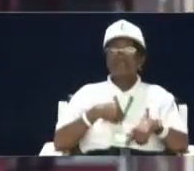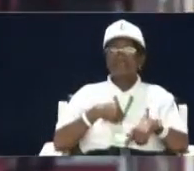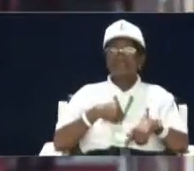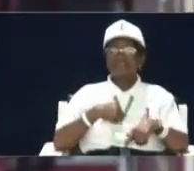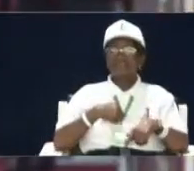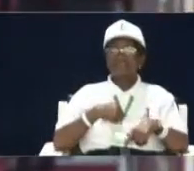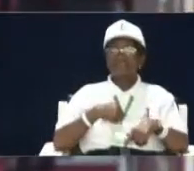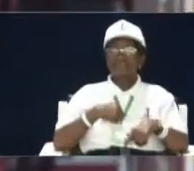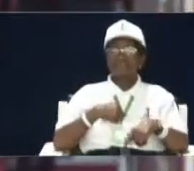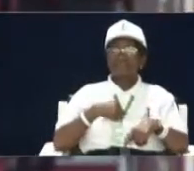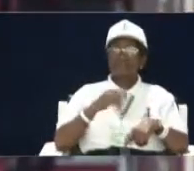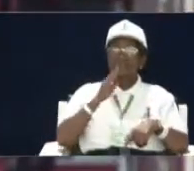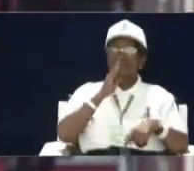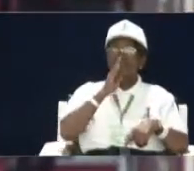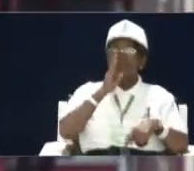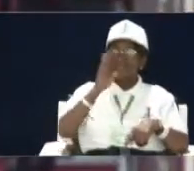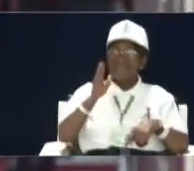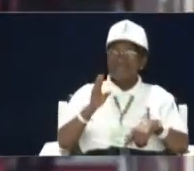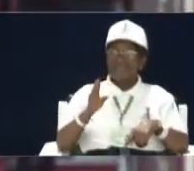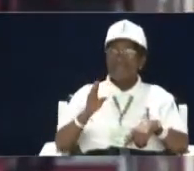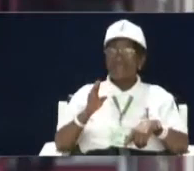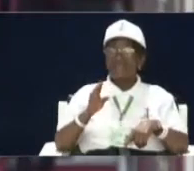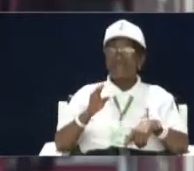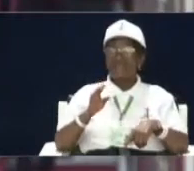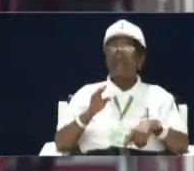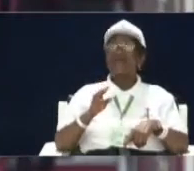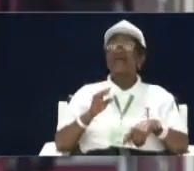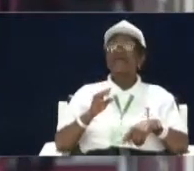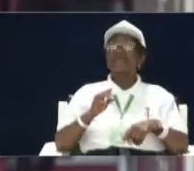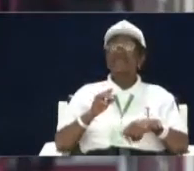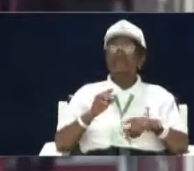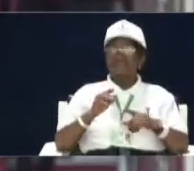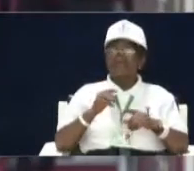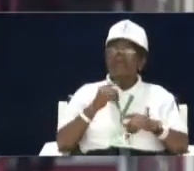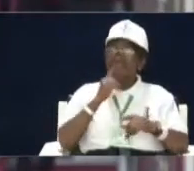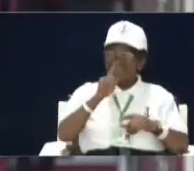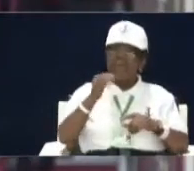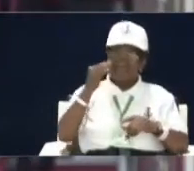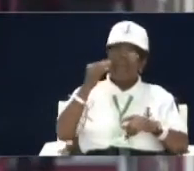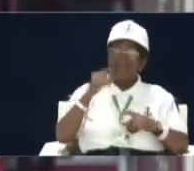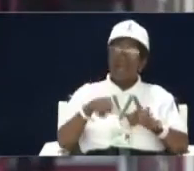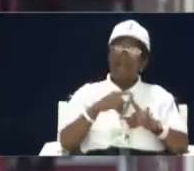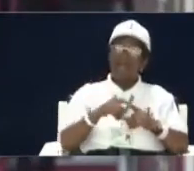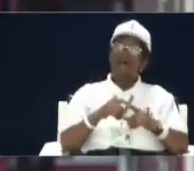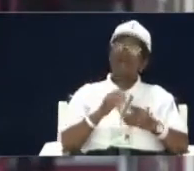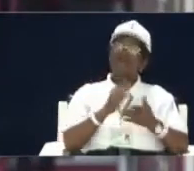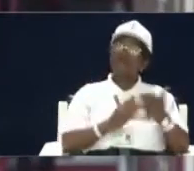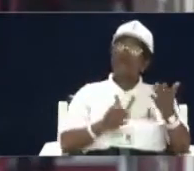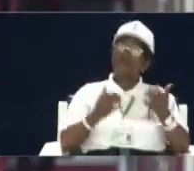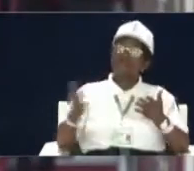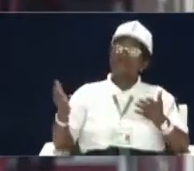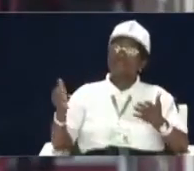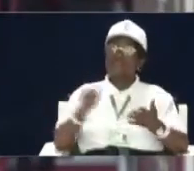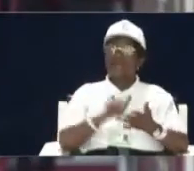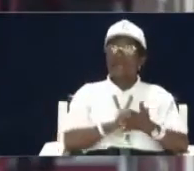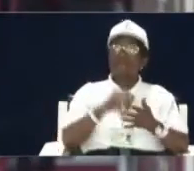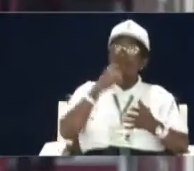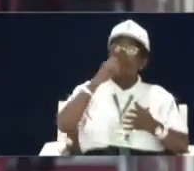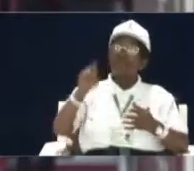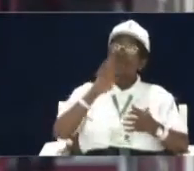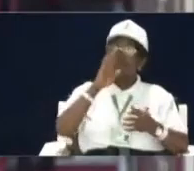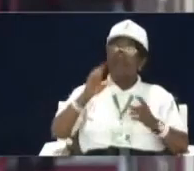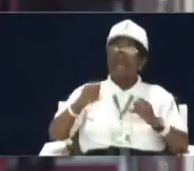be specific about certain things that must be enlarged in your